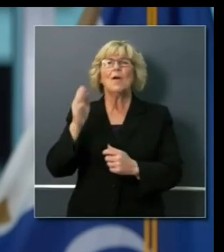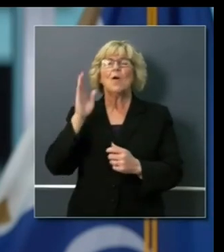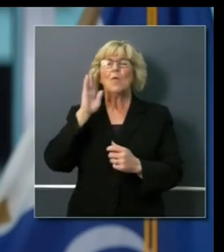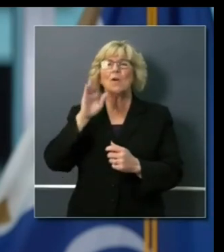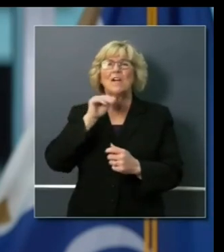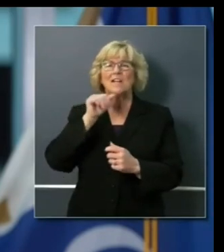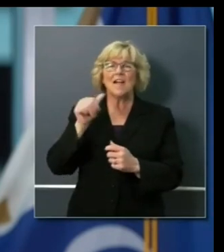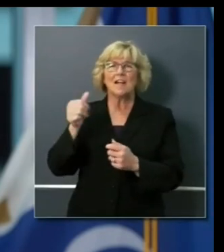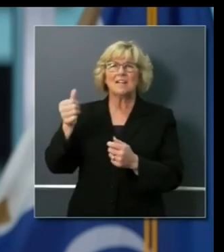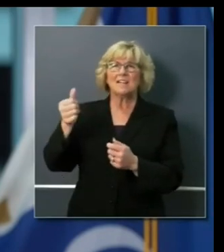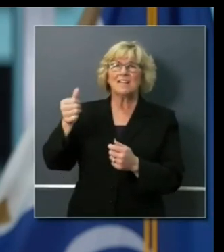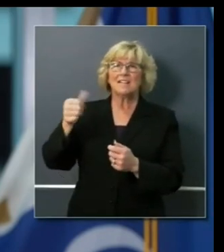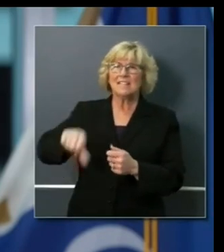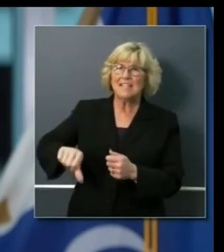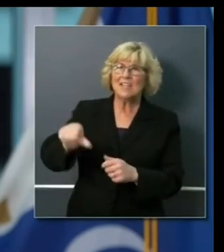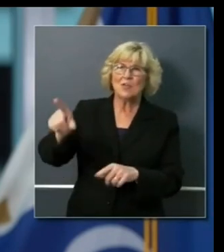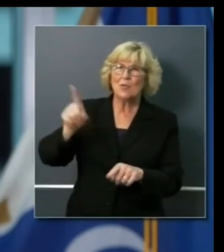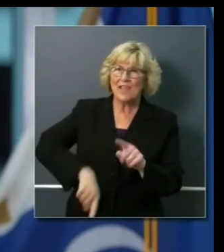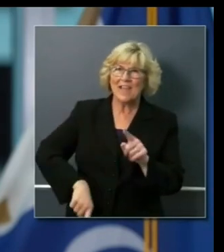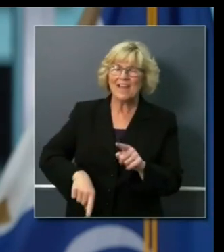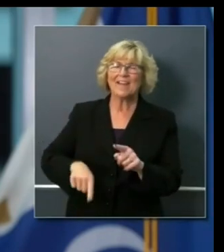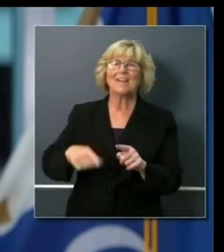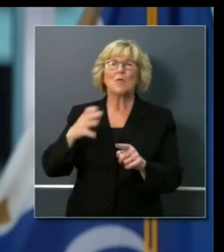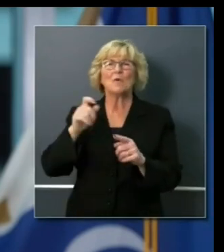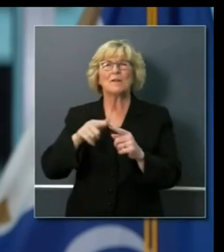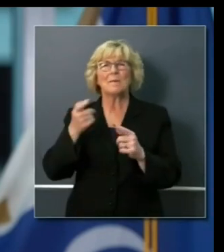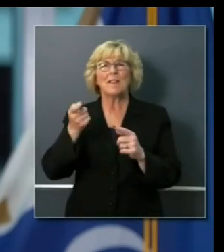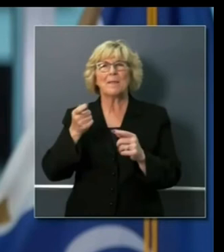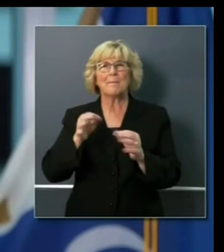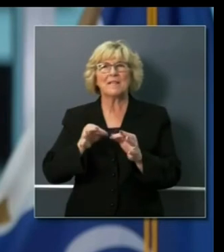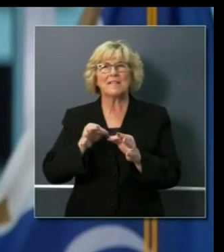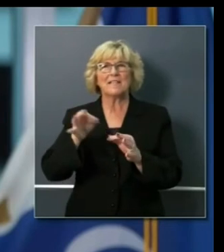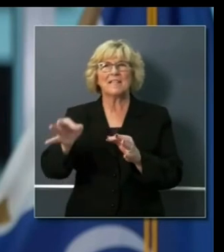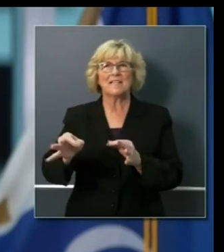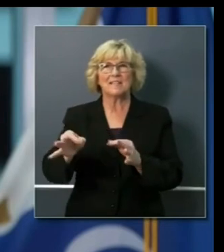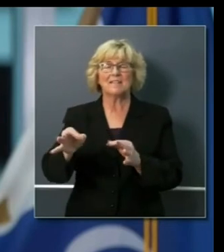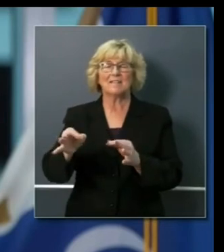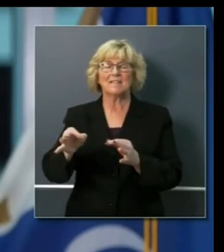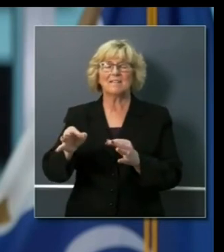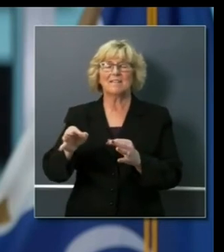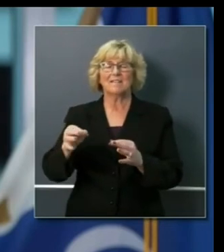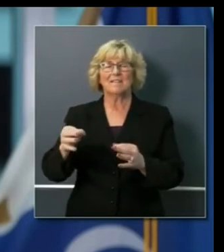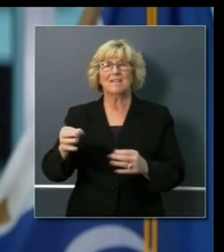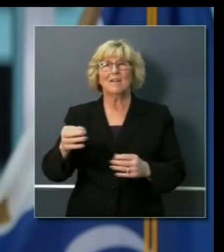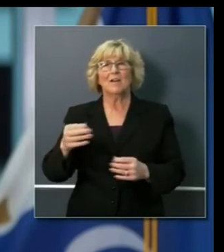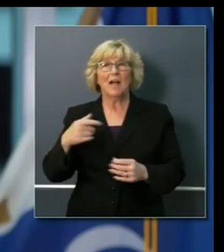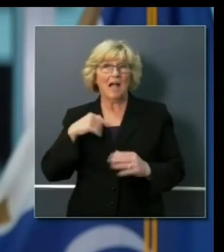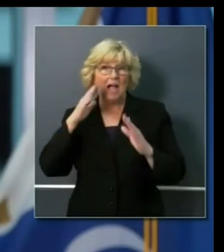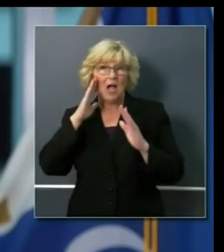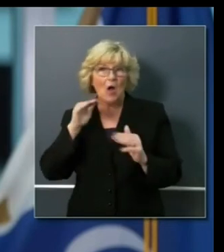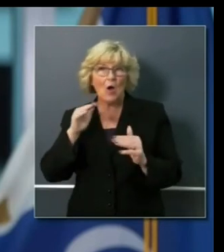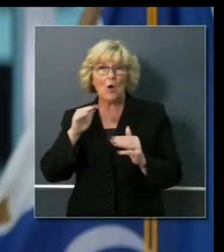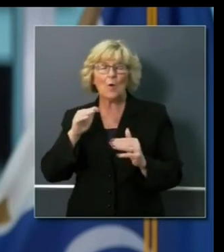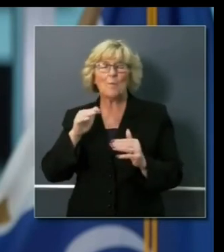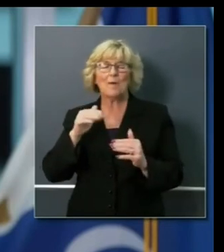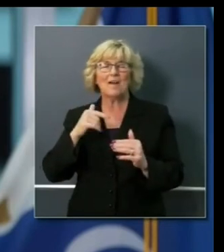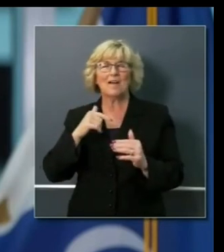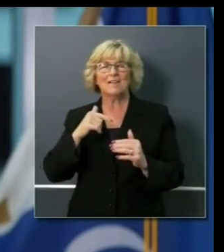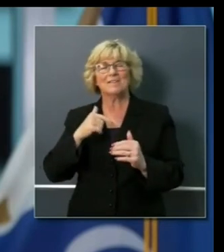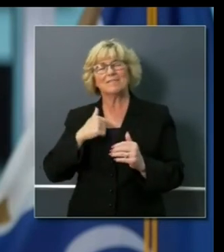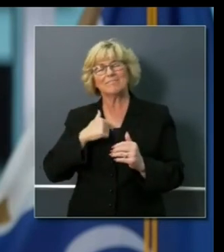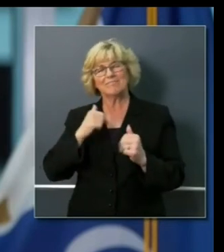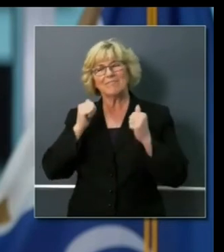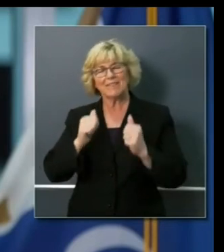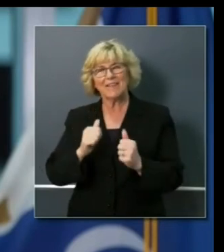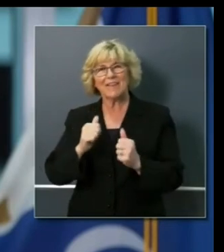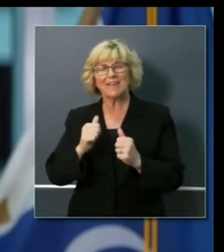deny, that season. But here's why, and I hope it makes some sense. At least from our perspective, it does, and I hope I can extend